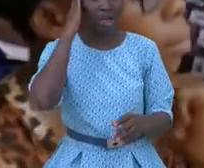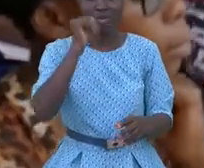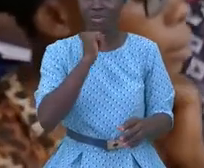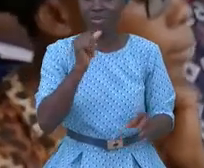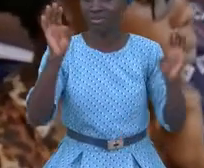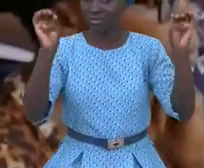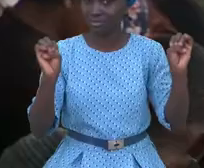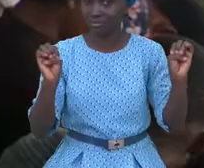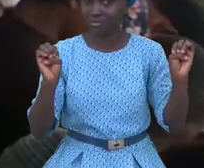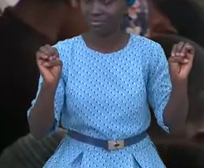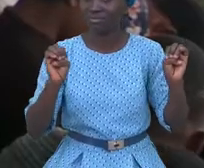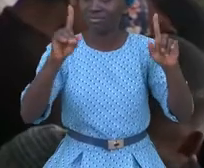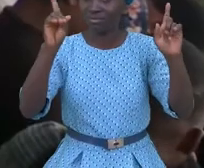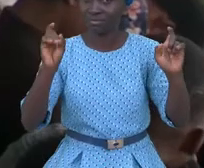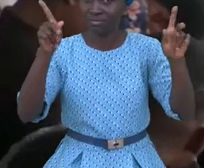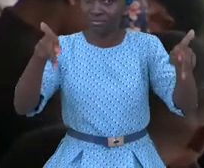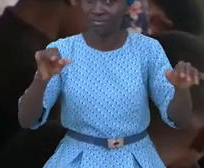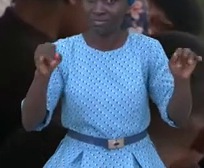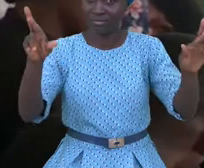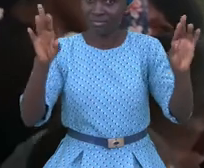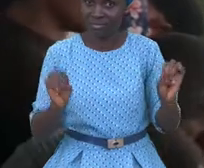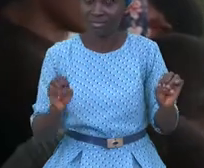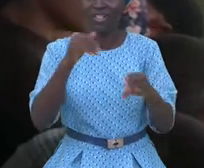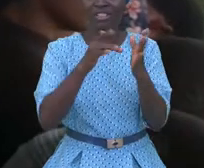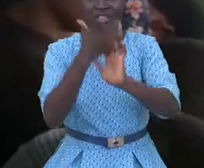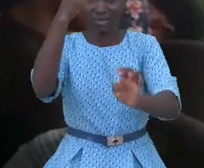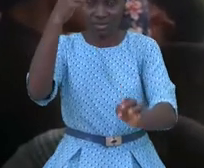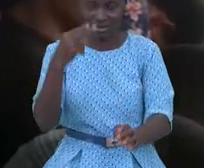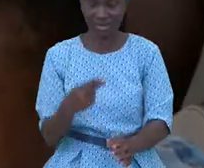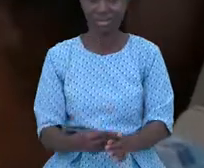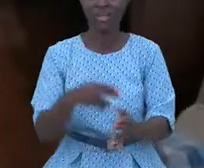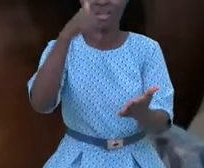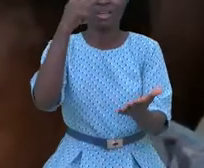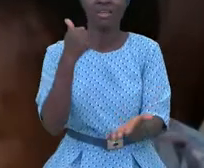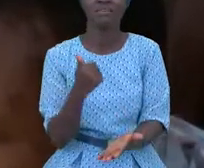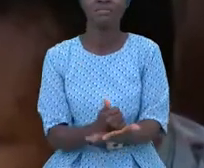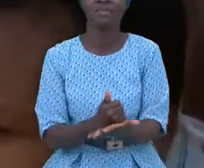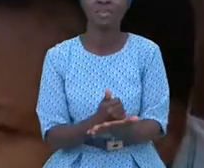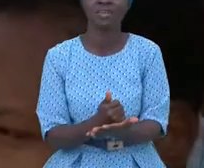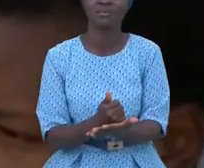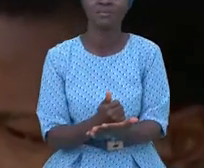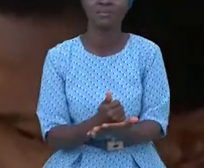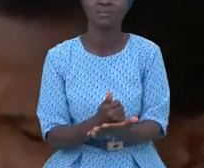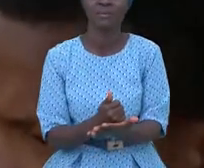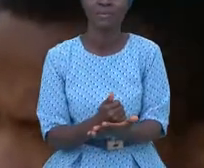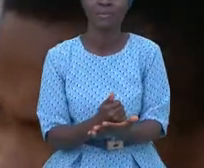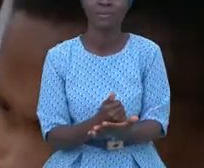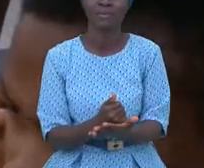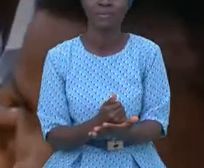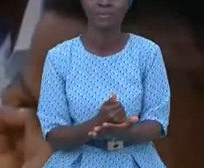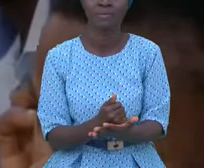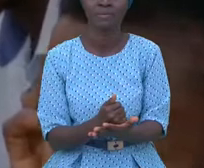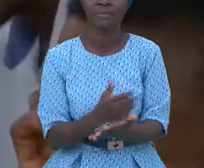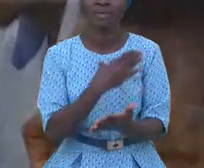Somebody there, you will not expire in Jesus' name.